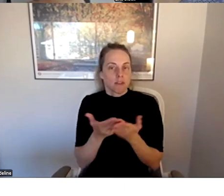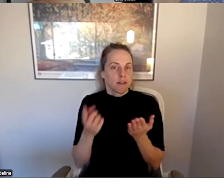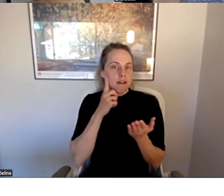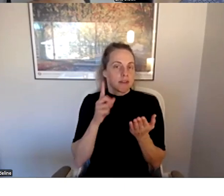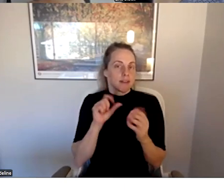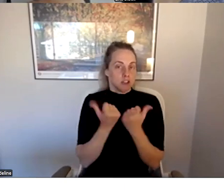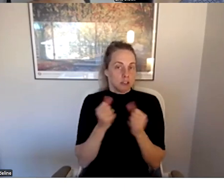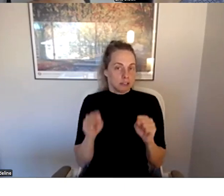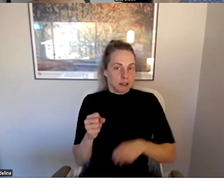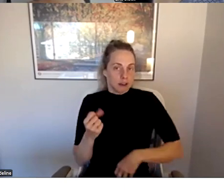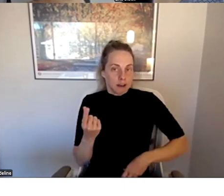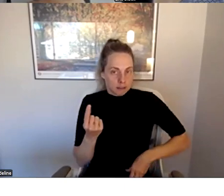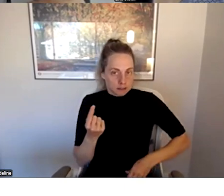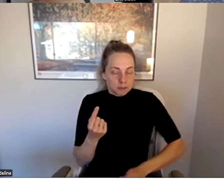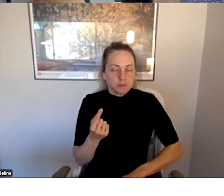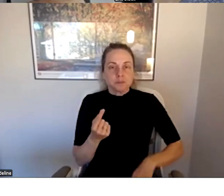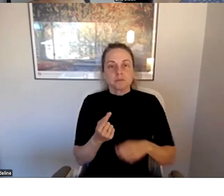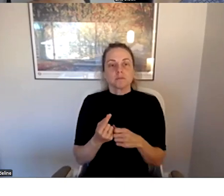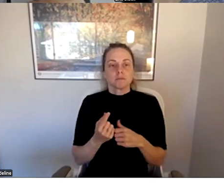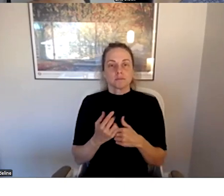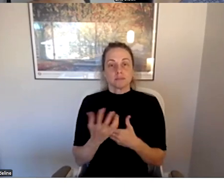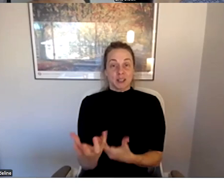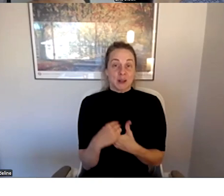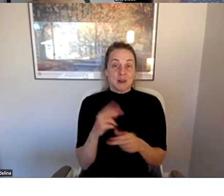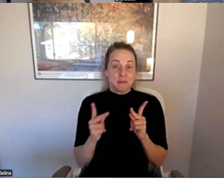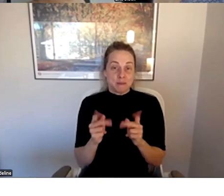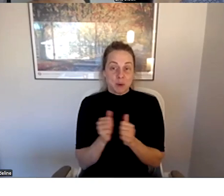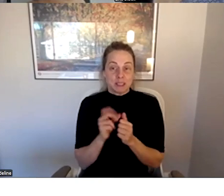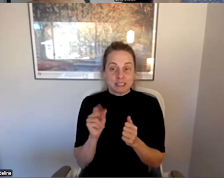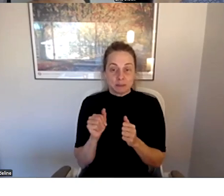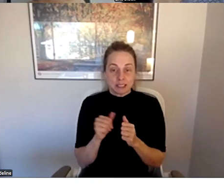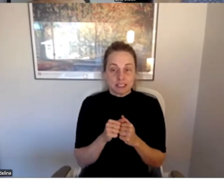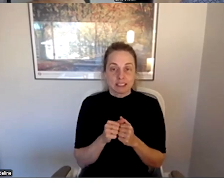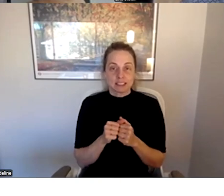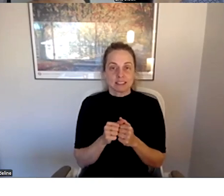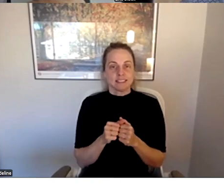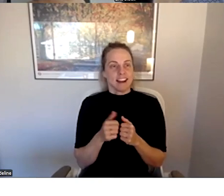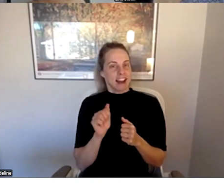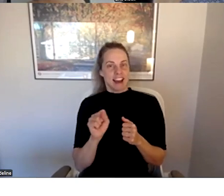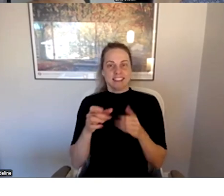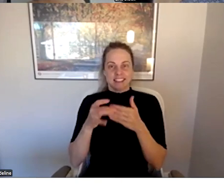do is including people with disabilities, you know, as leaders,